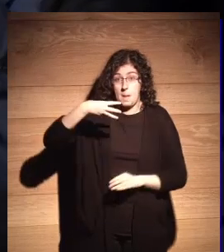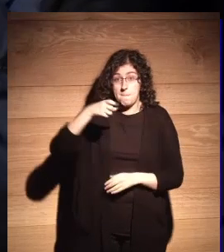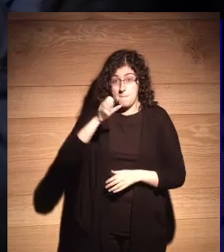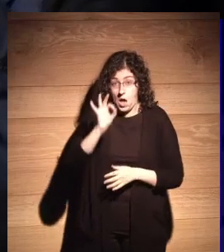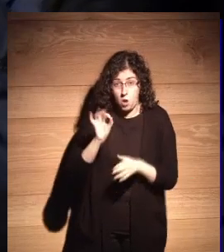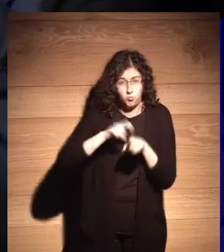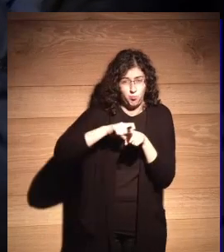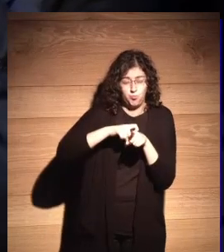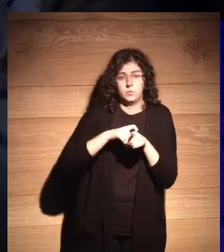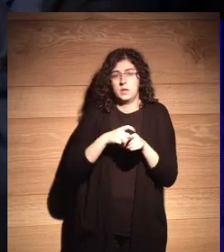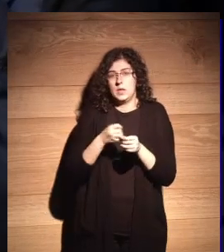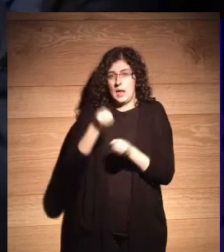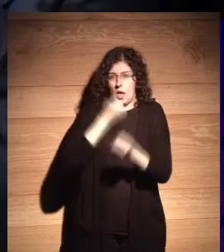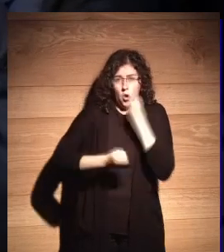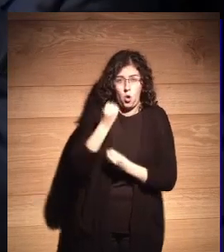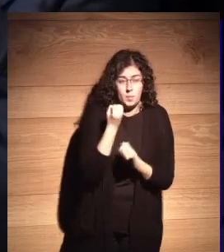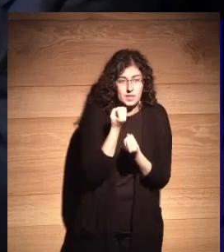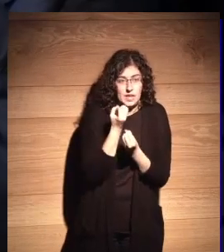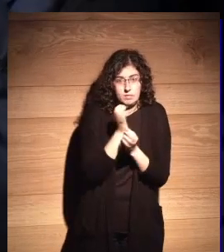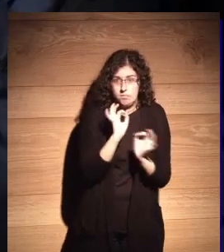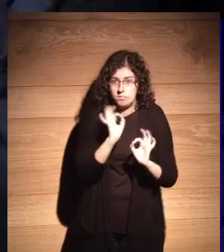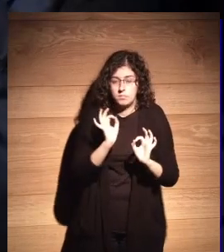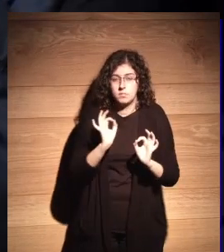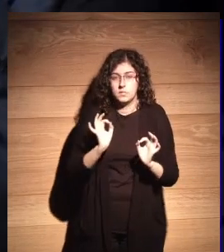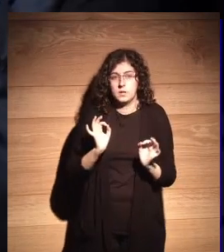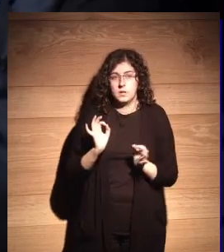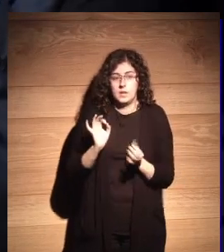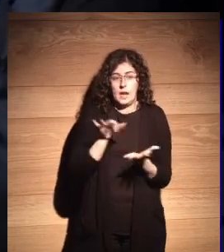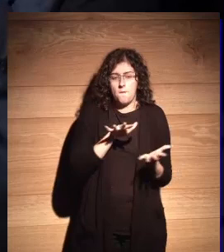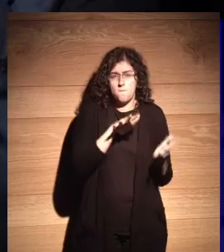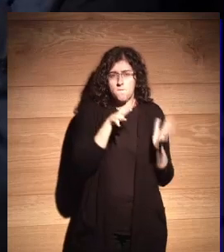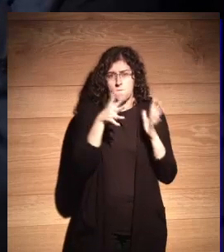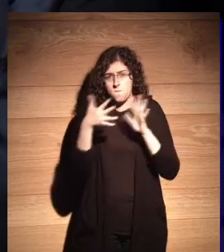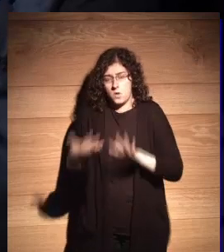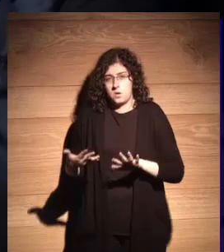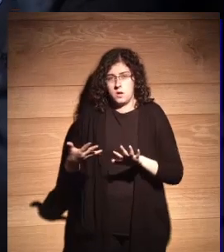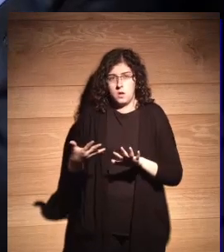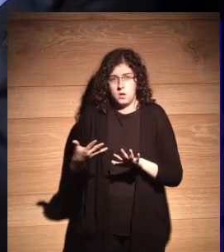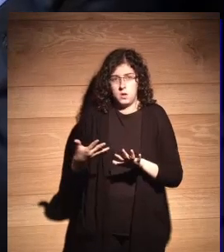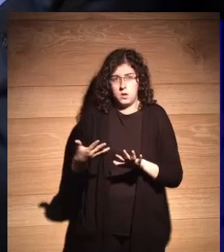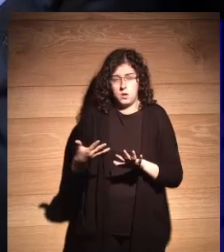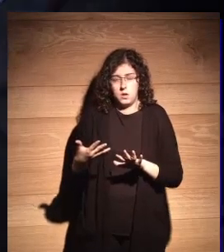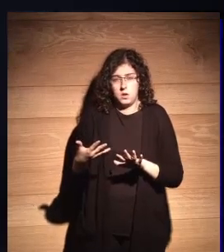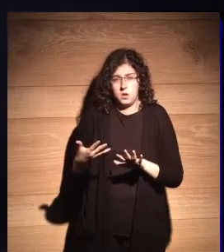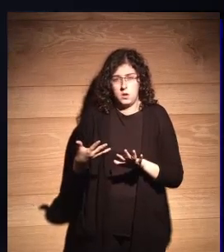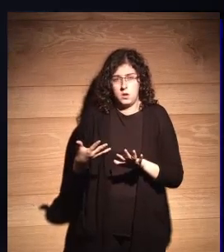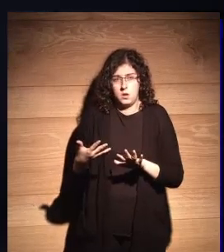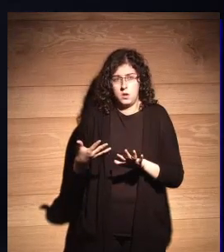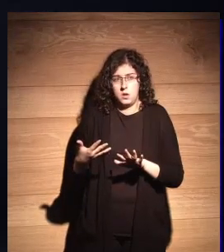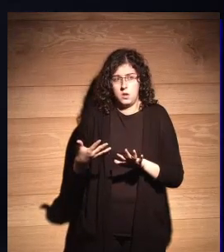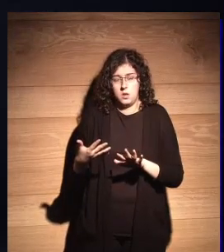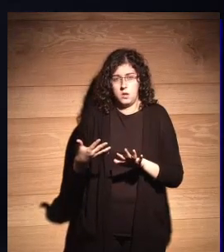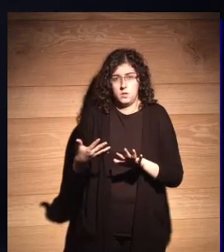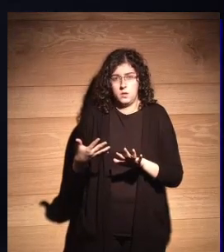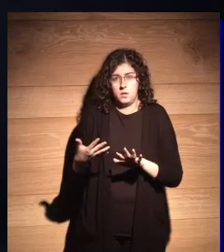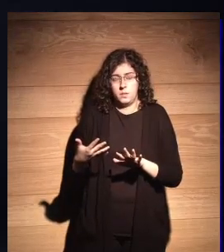of. And the transformation is, it's beyond